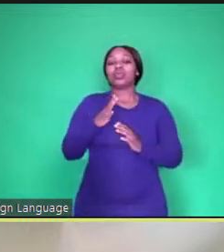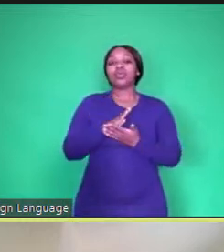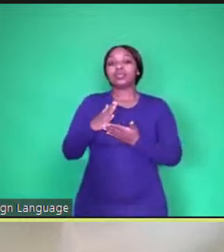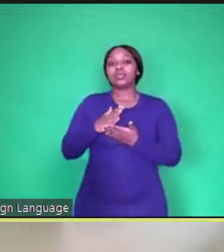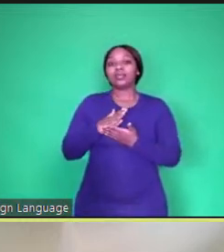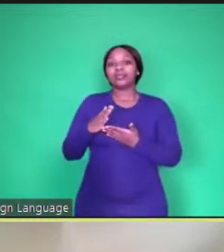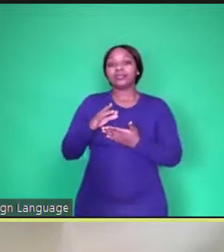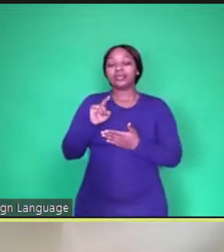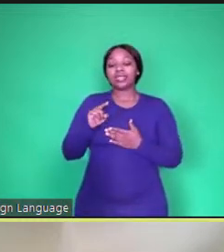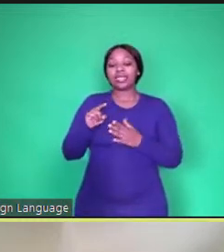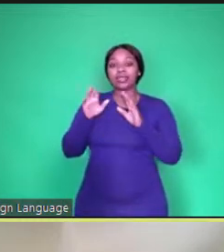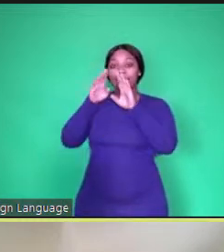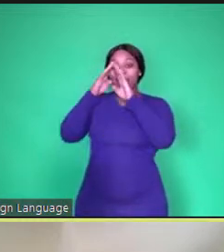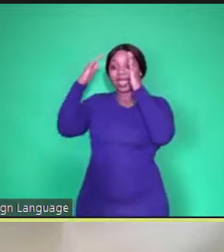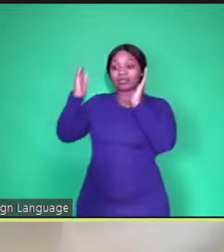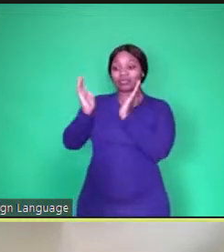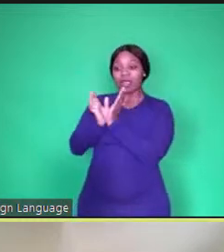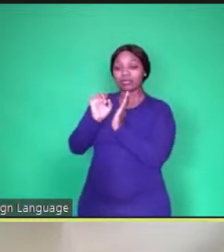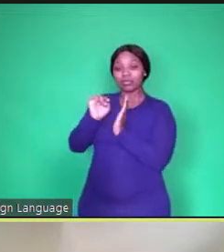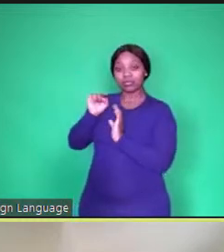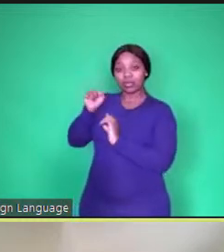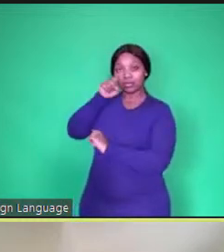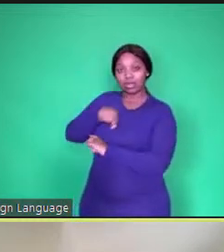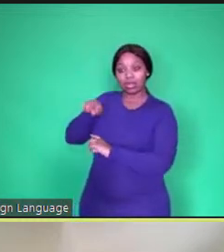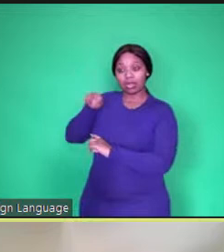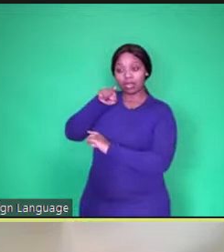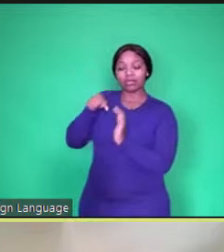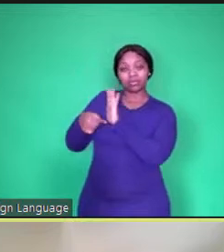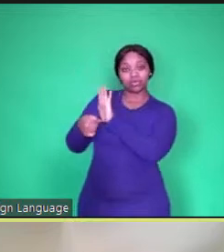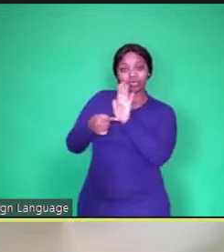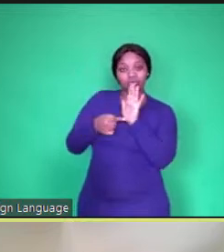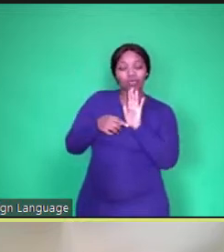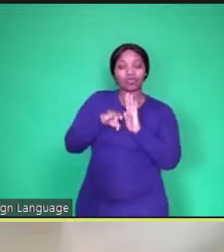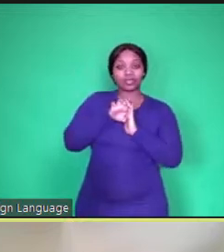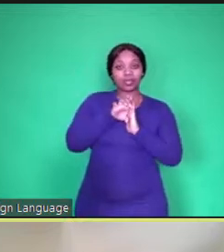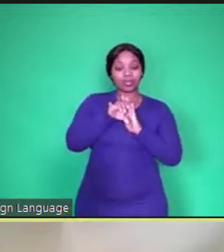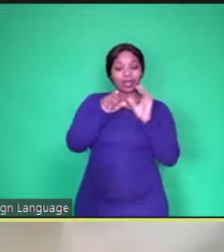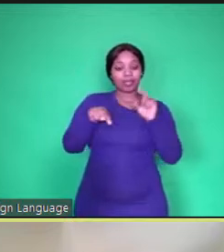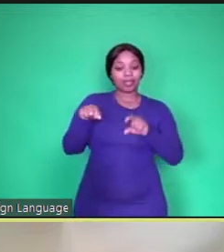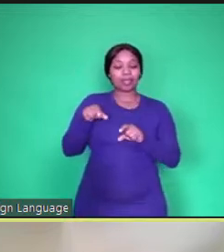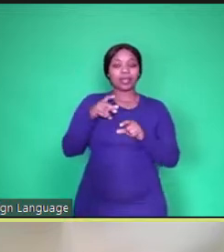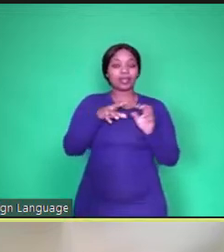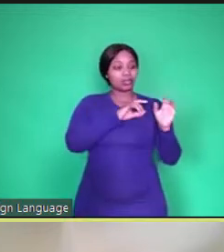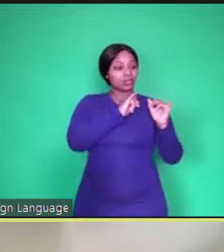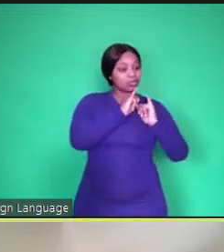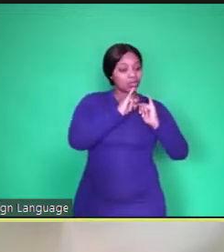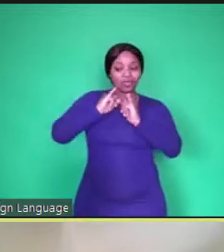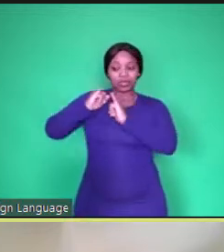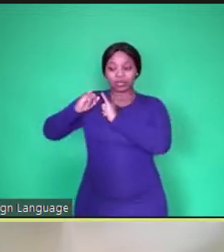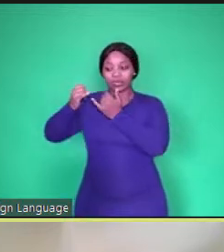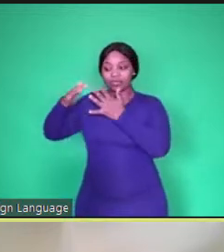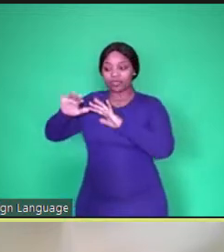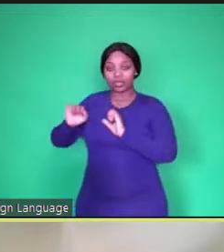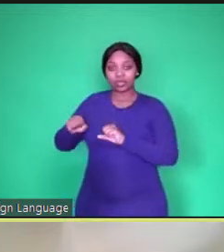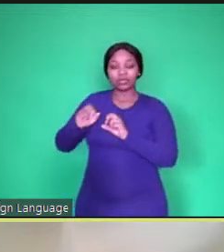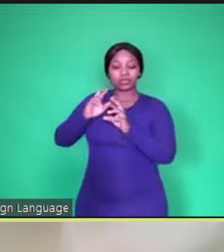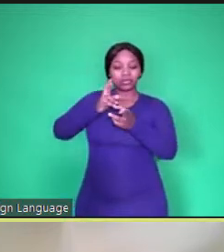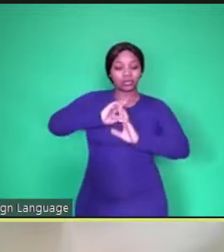indicate, for example, 44% of the respondents indicated that at least they had in here in the study site, at